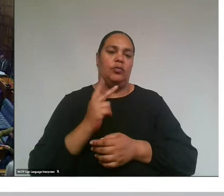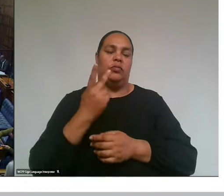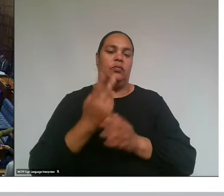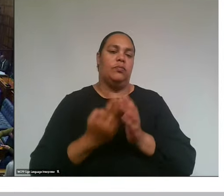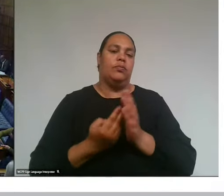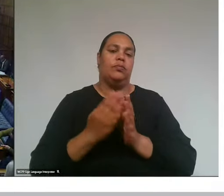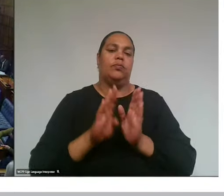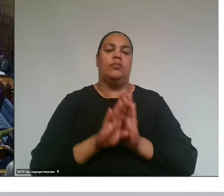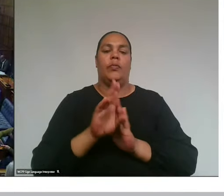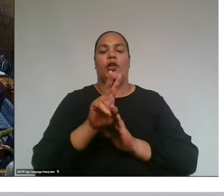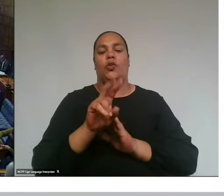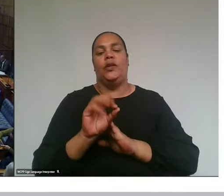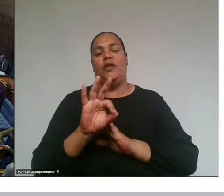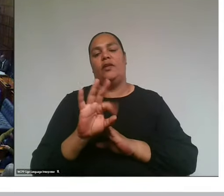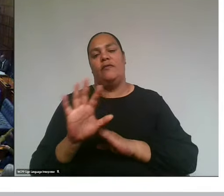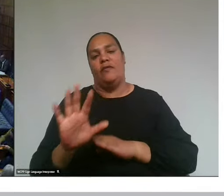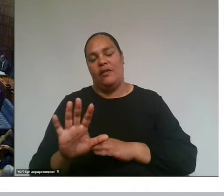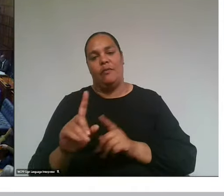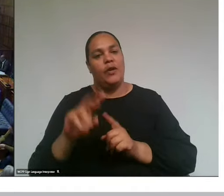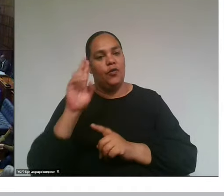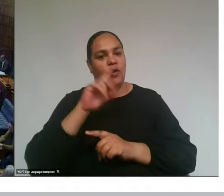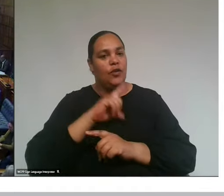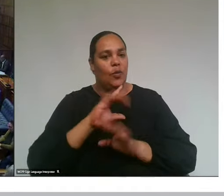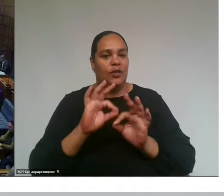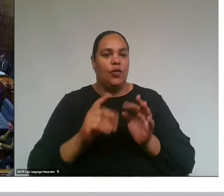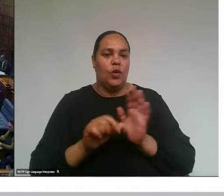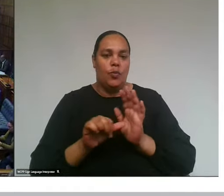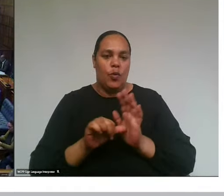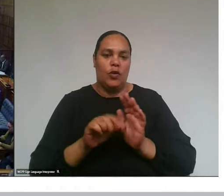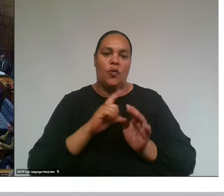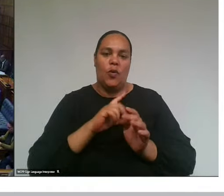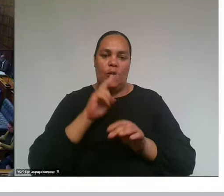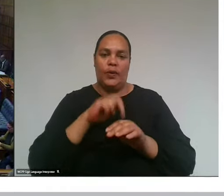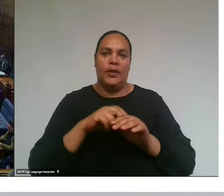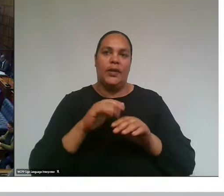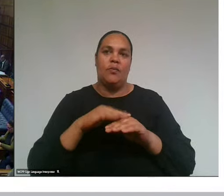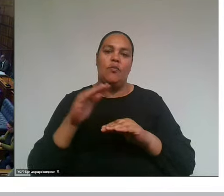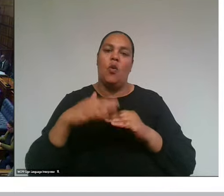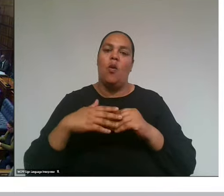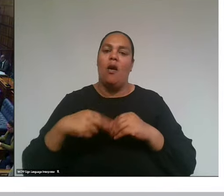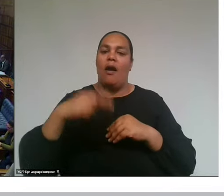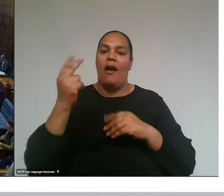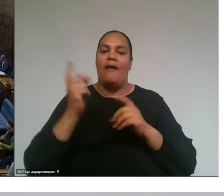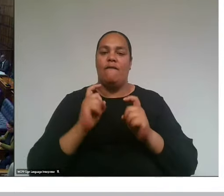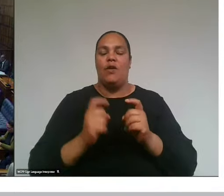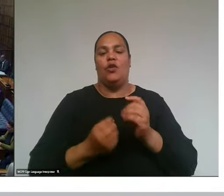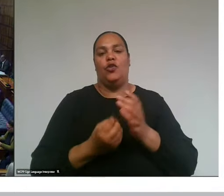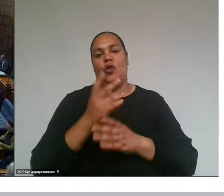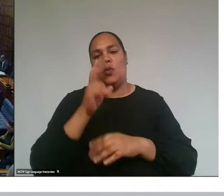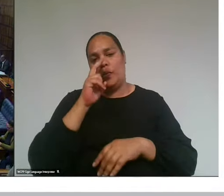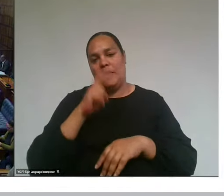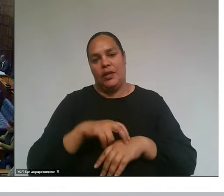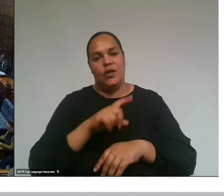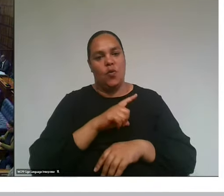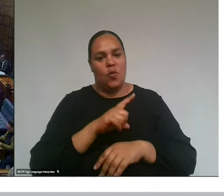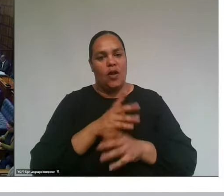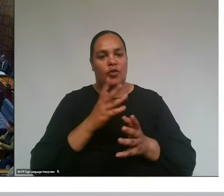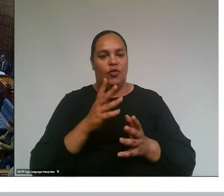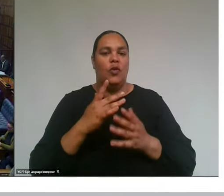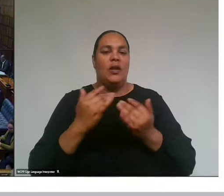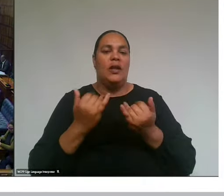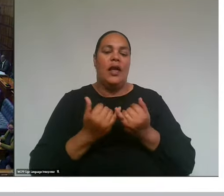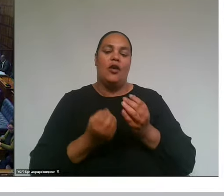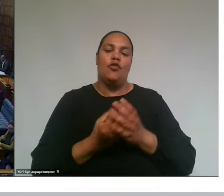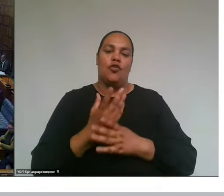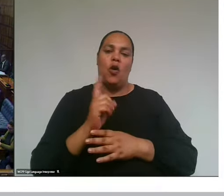by 2035 the reason that is important is because we need the much higher and faster growth uh so that it is the kind of